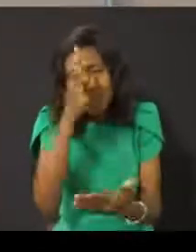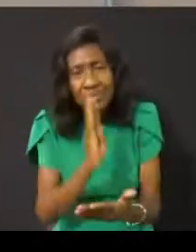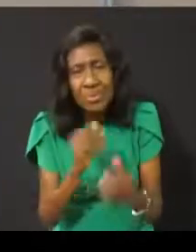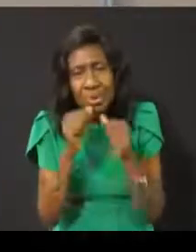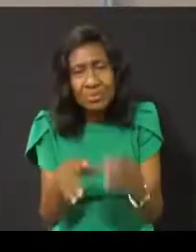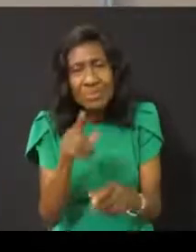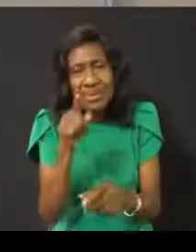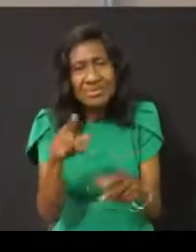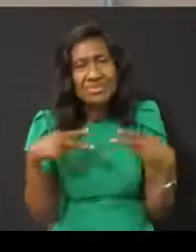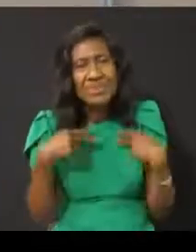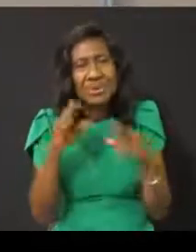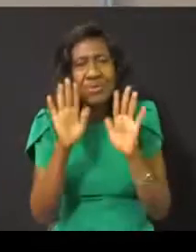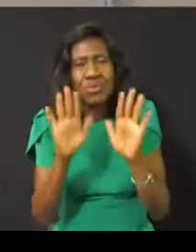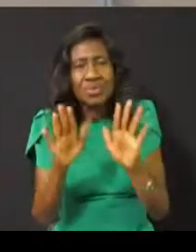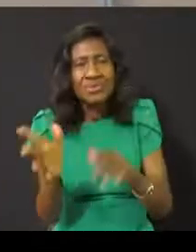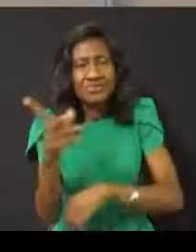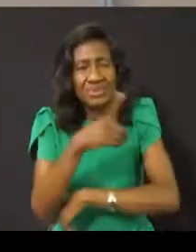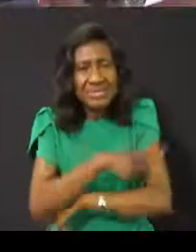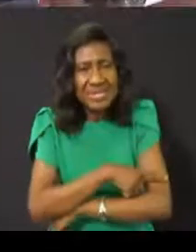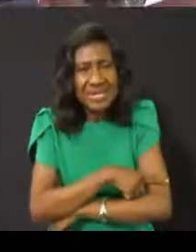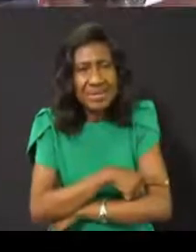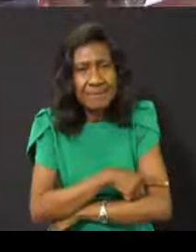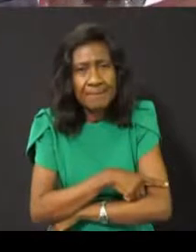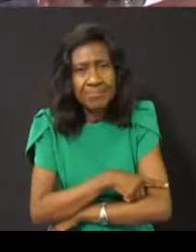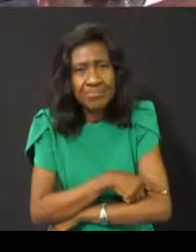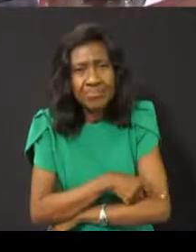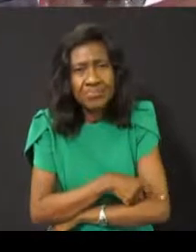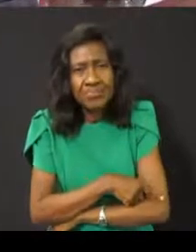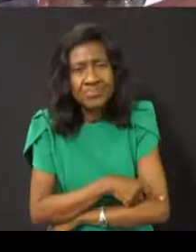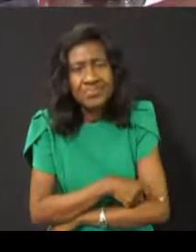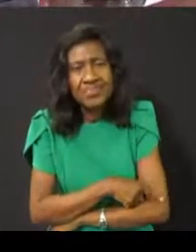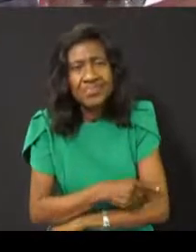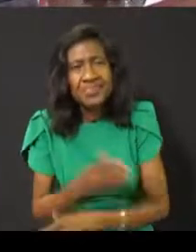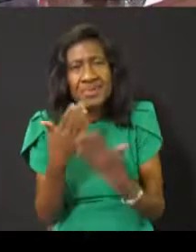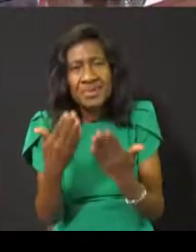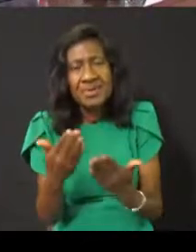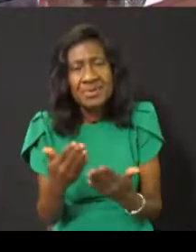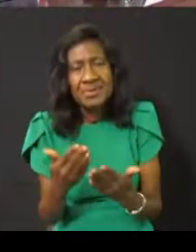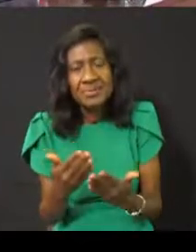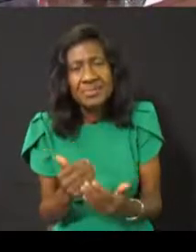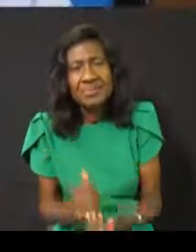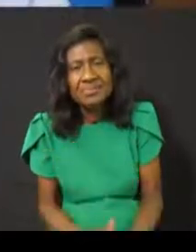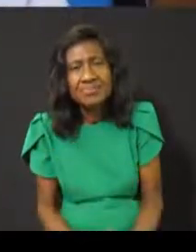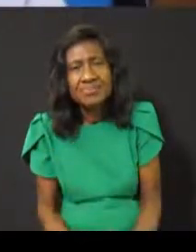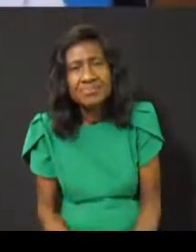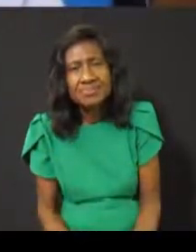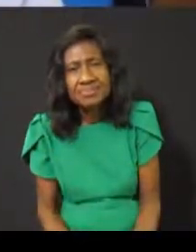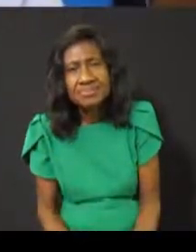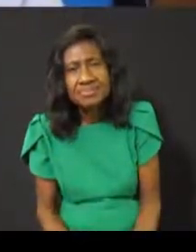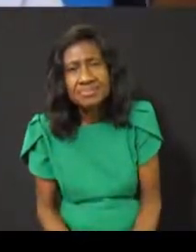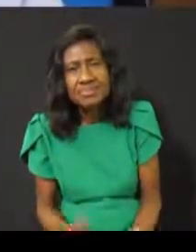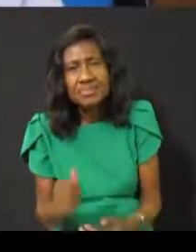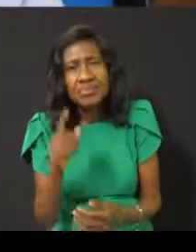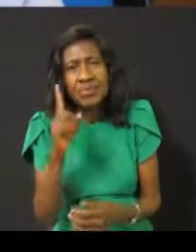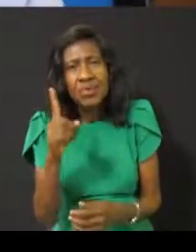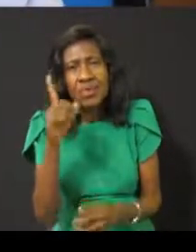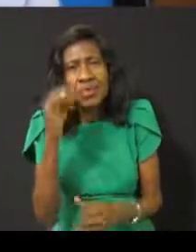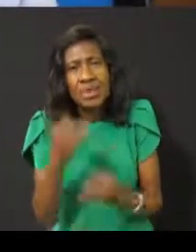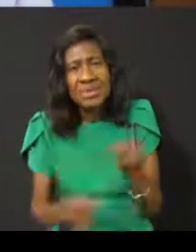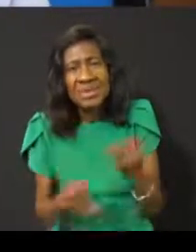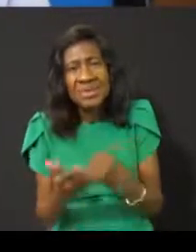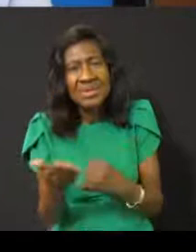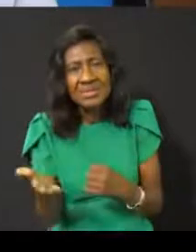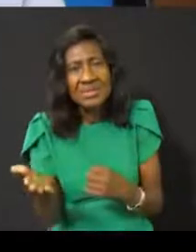day. Thank you very much, Minister Brown, and also from the Premier. And Simon, again, could I just do one last thing? yes,